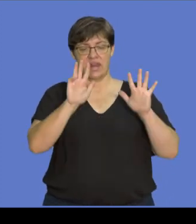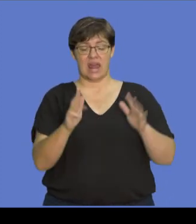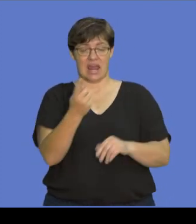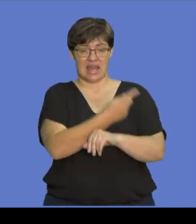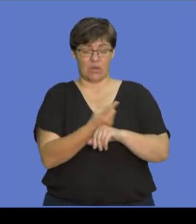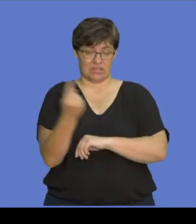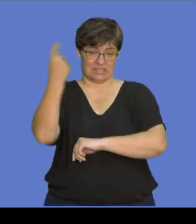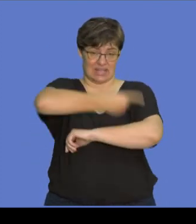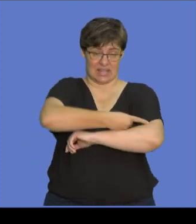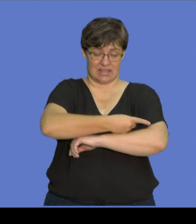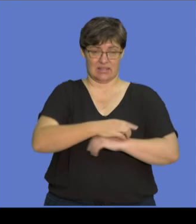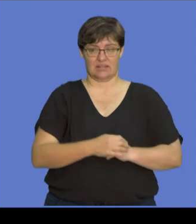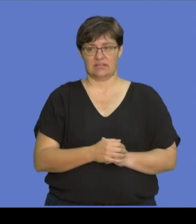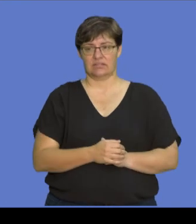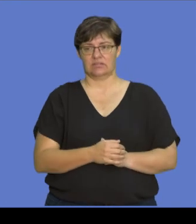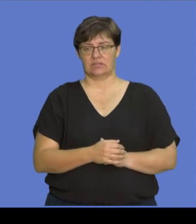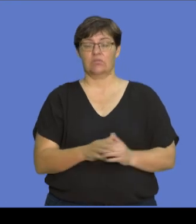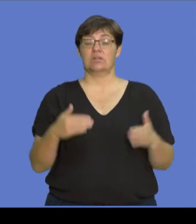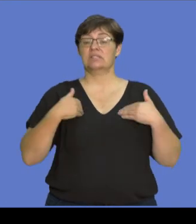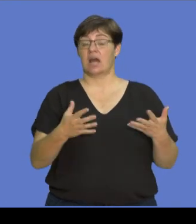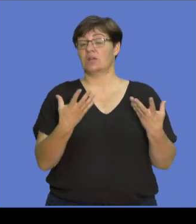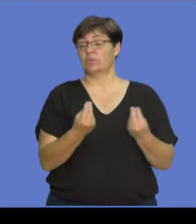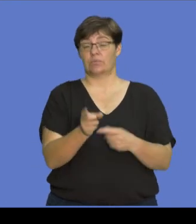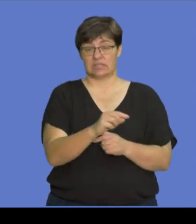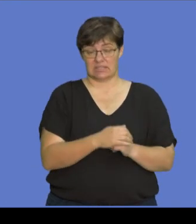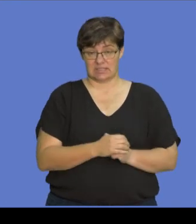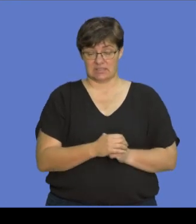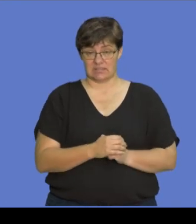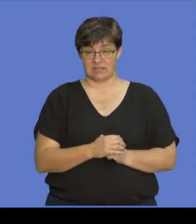per day, right? So, obviously you'd start off with